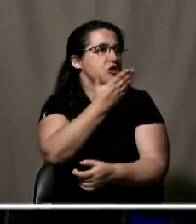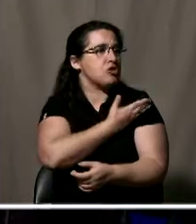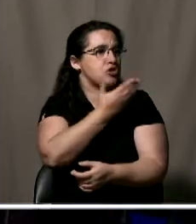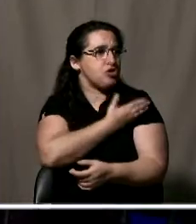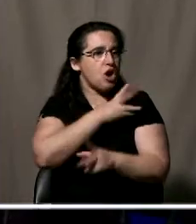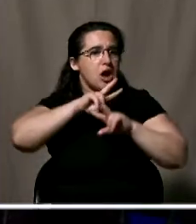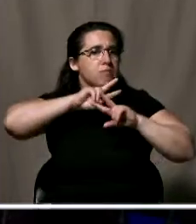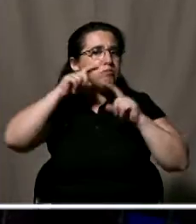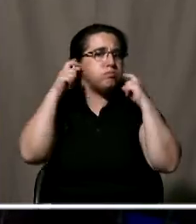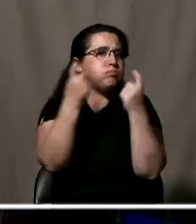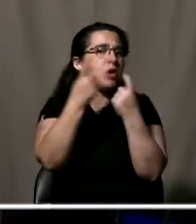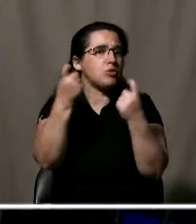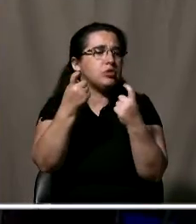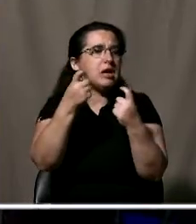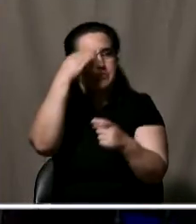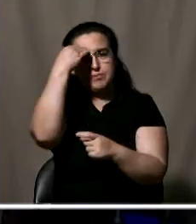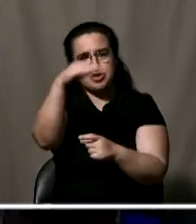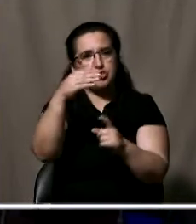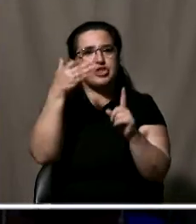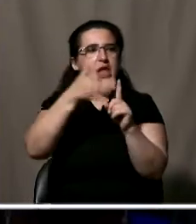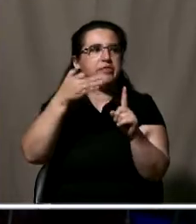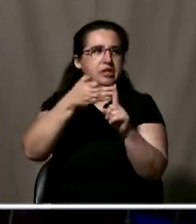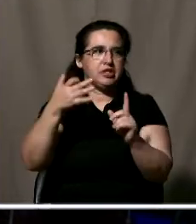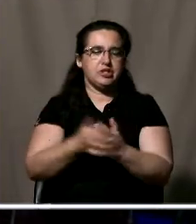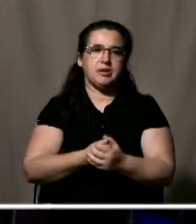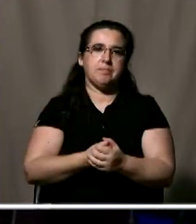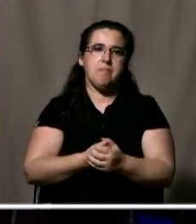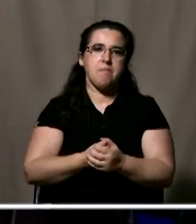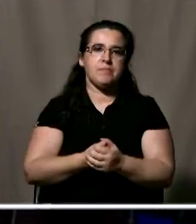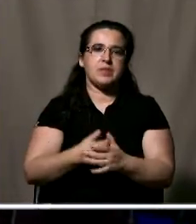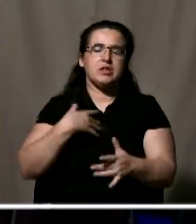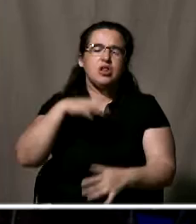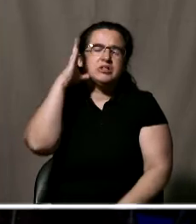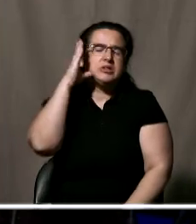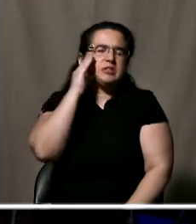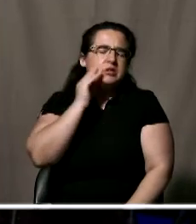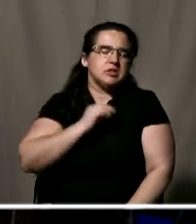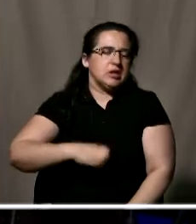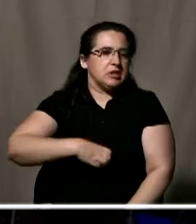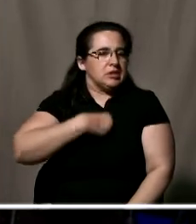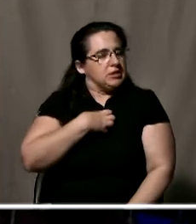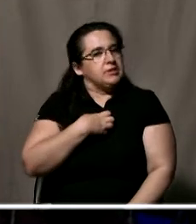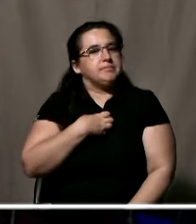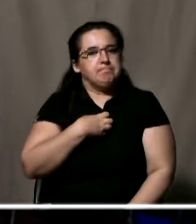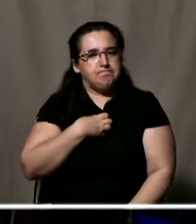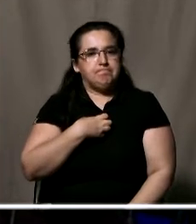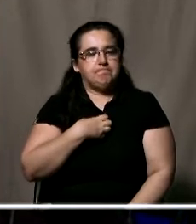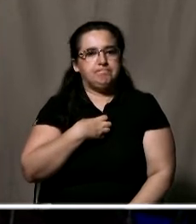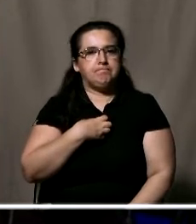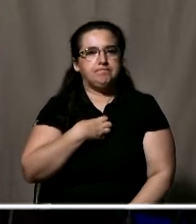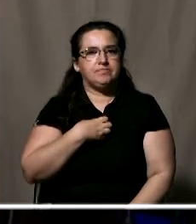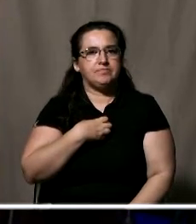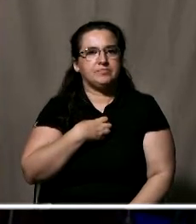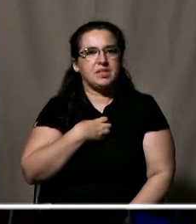numa casa de pastores adventistas. Pastor, we were so embarrassed. Pastor, nós ficamos tão envergonhados. That we could not even feel like coming out of our house.